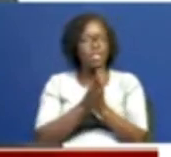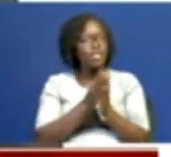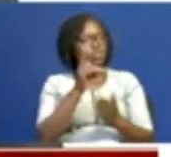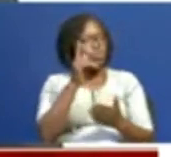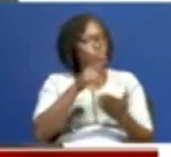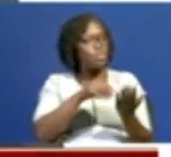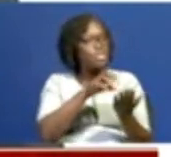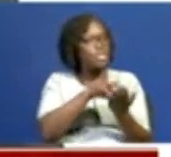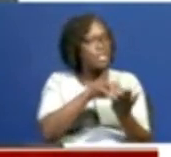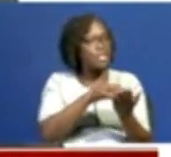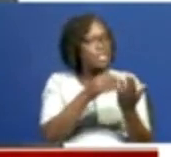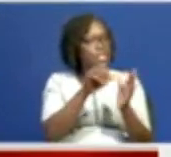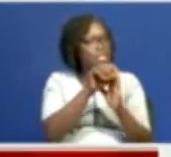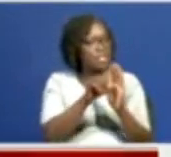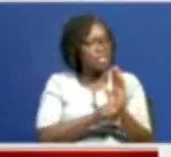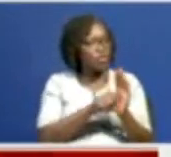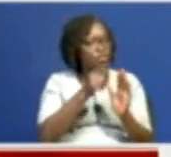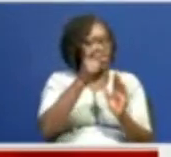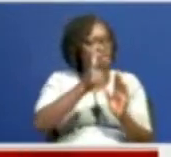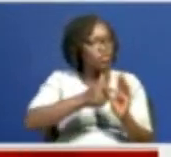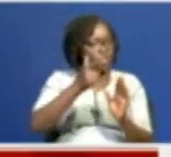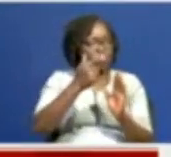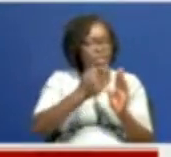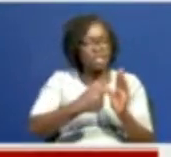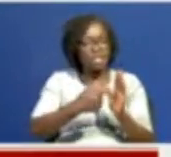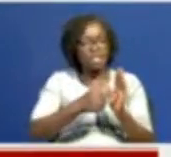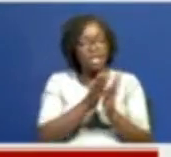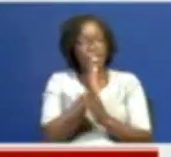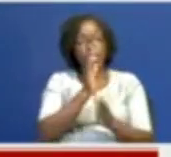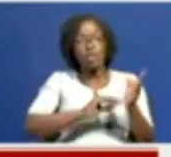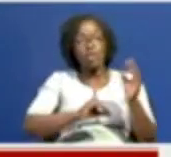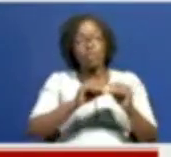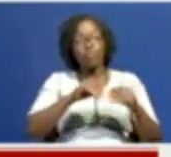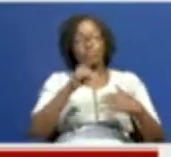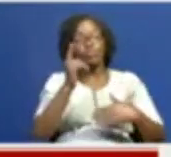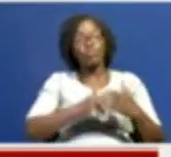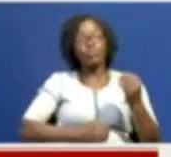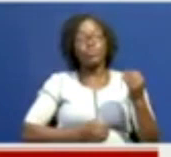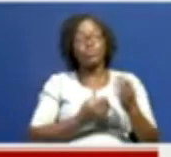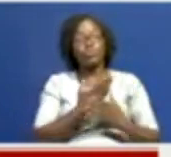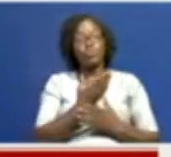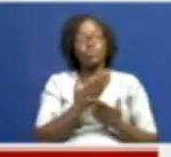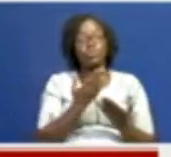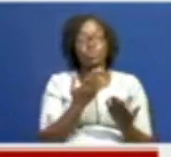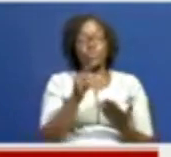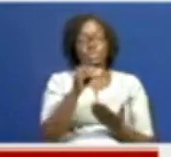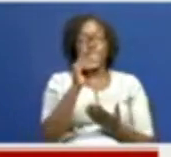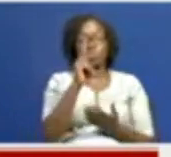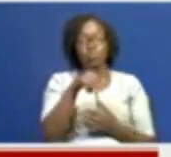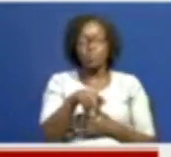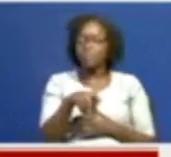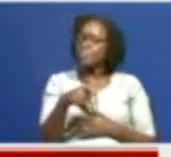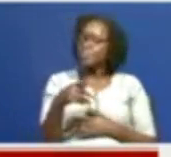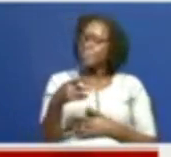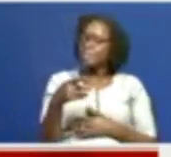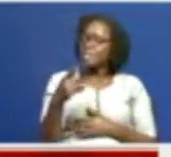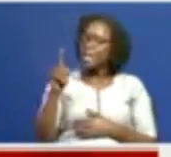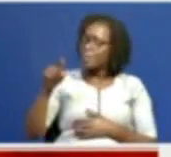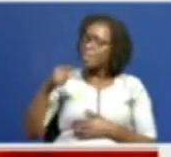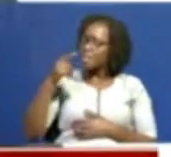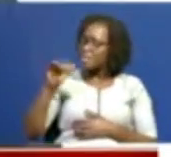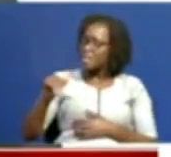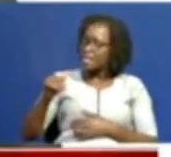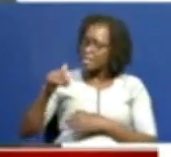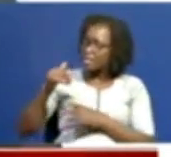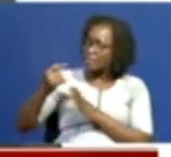current state of the film industry and its contribution towards the gross domestic product? I must say that the film industry